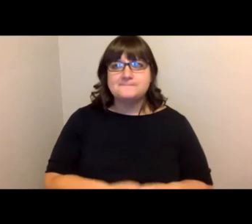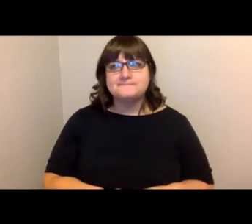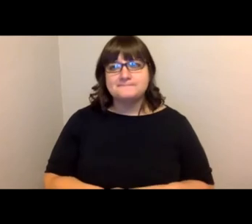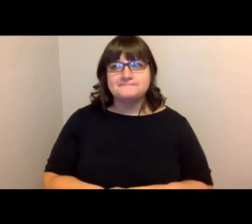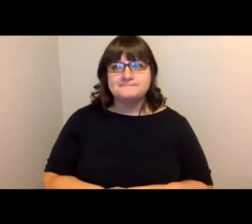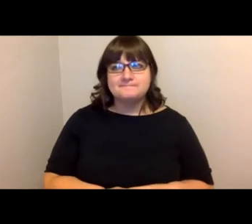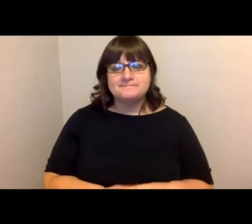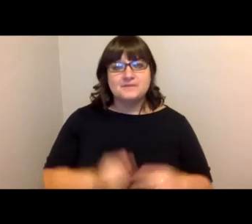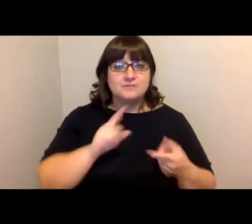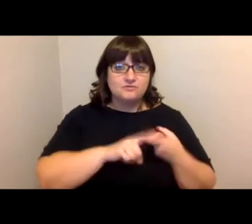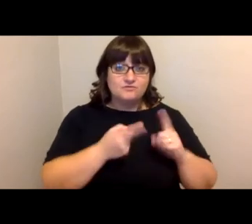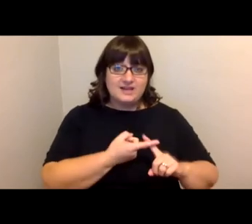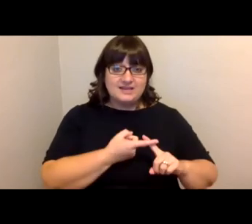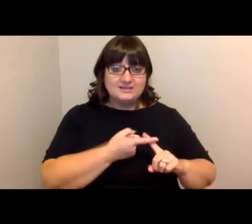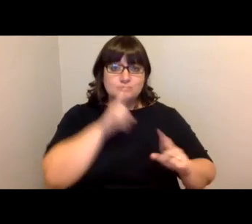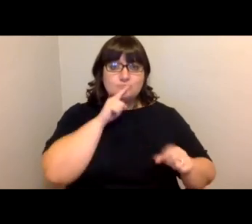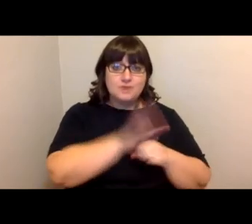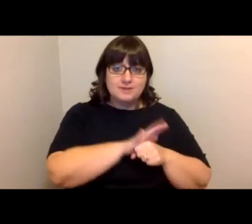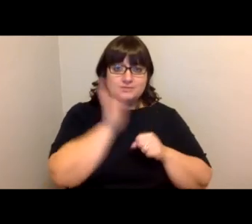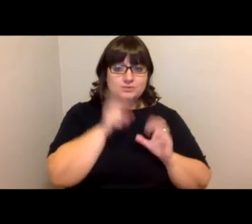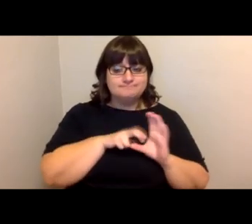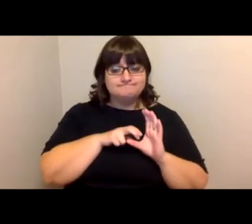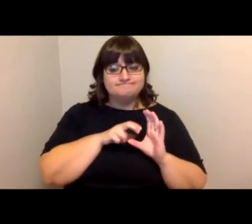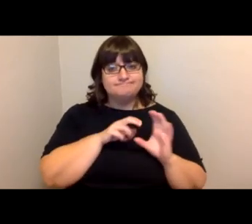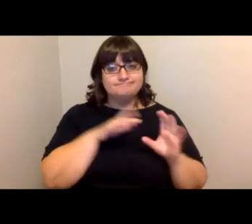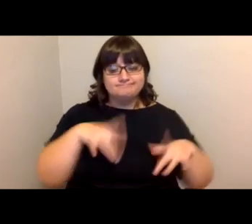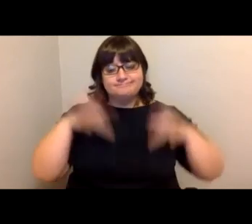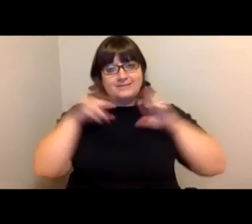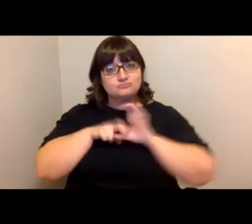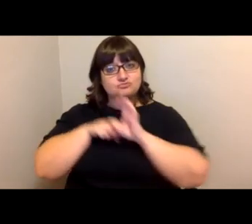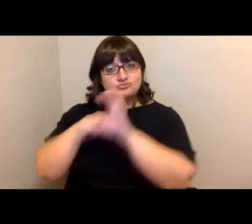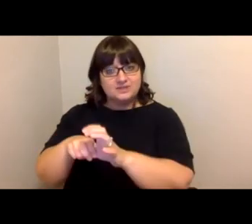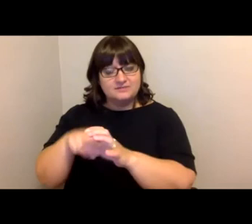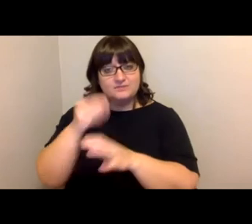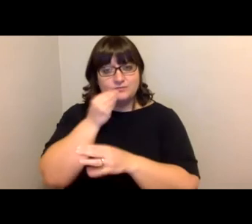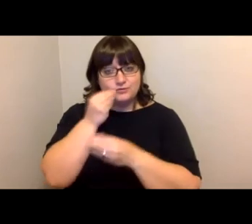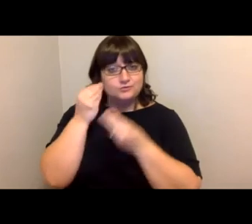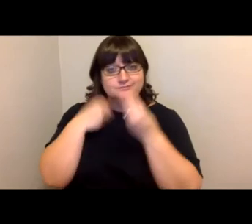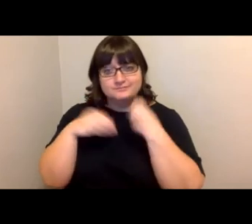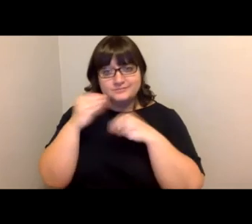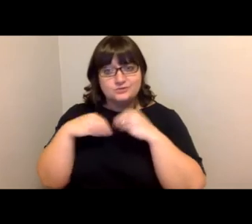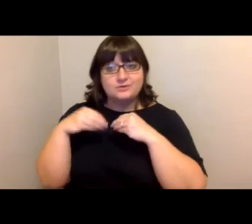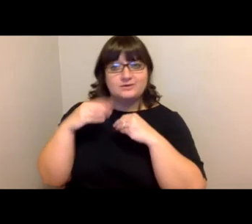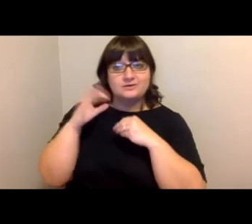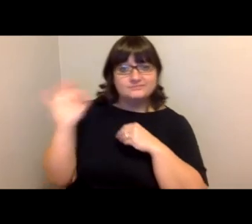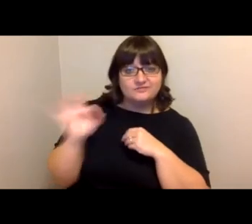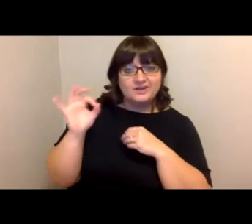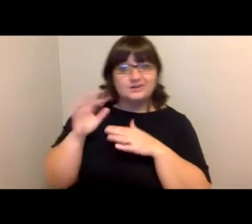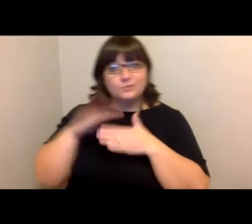grocery store on Thursday or on Friday or the weekend could be like, for a disabled person, okay,